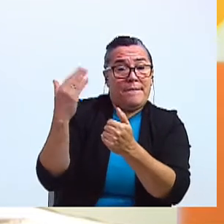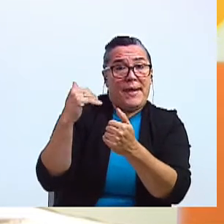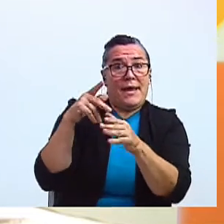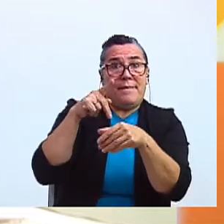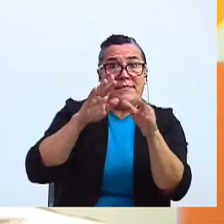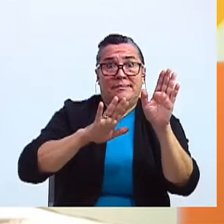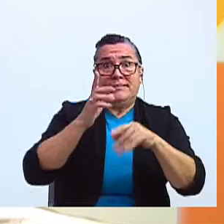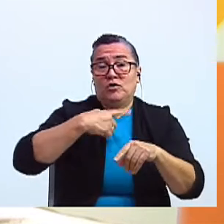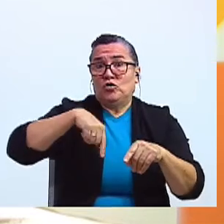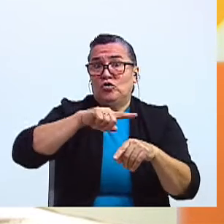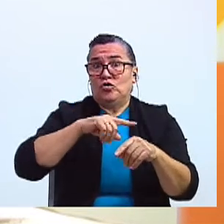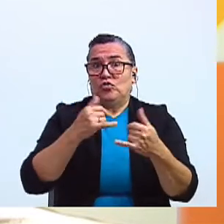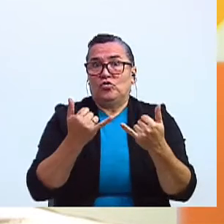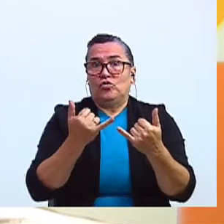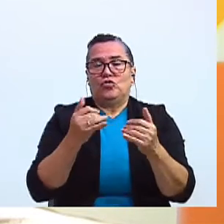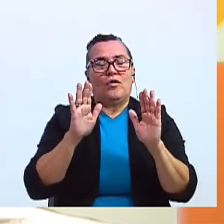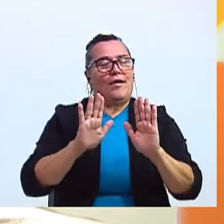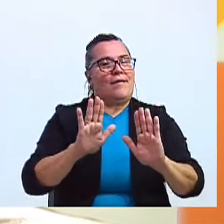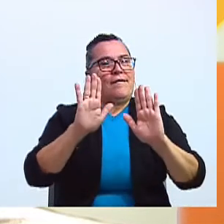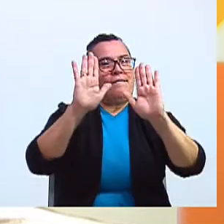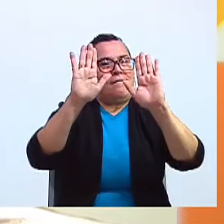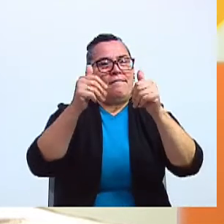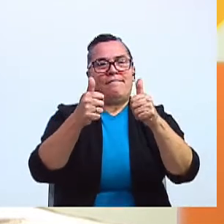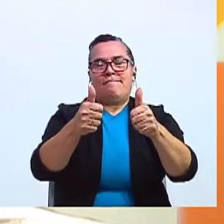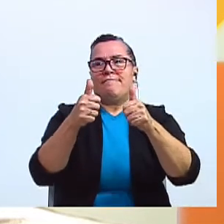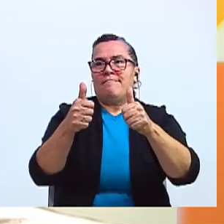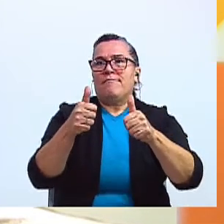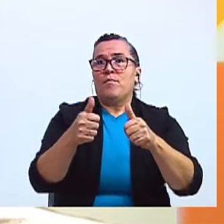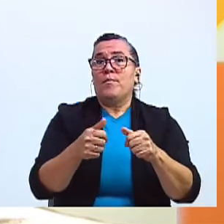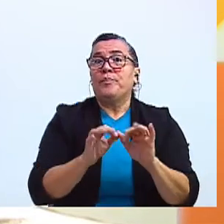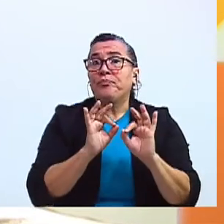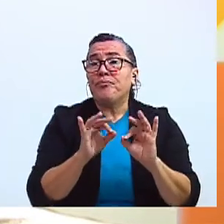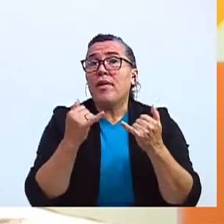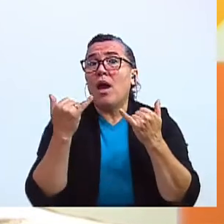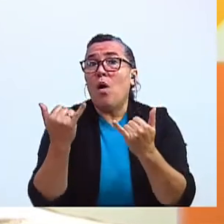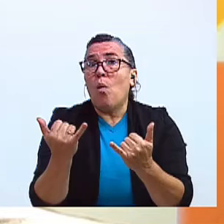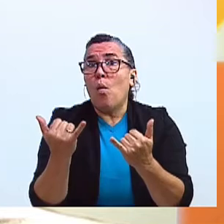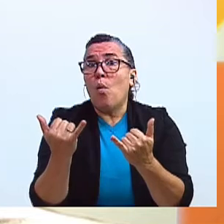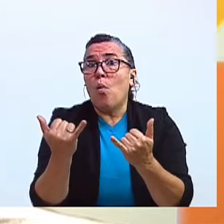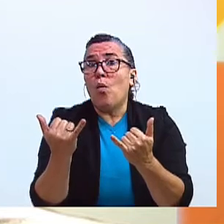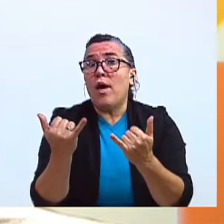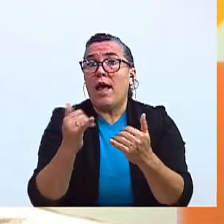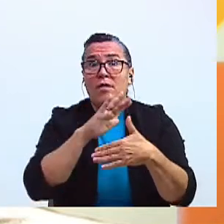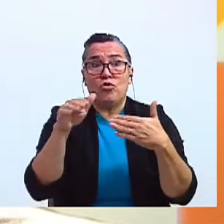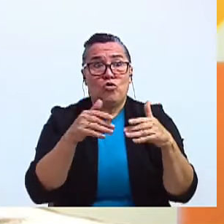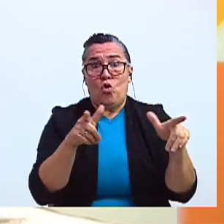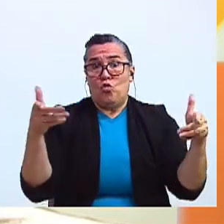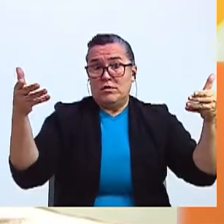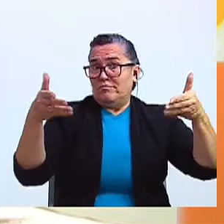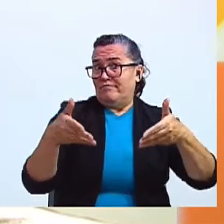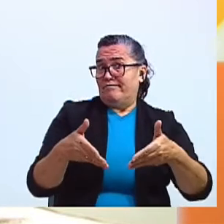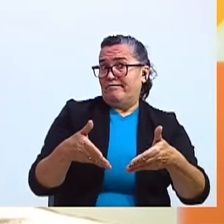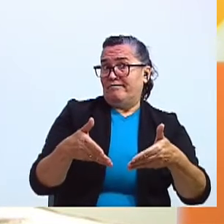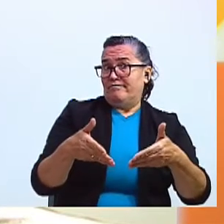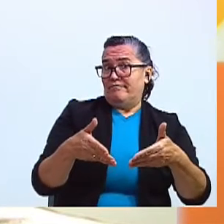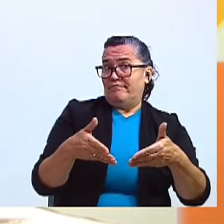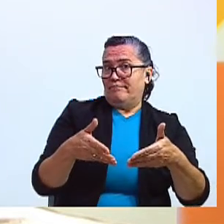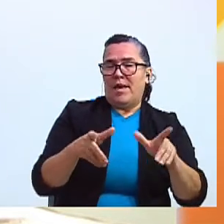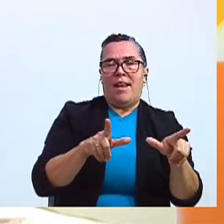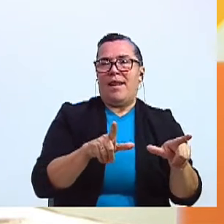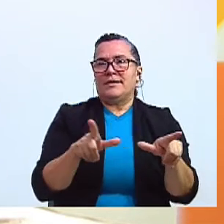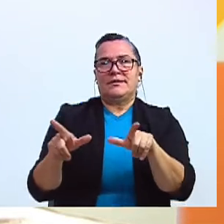with us. Great, very good. Now that everybody is present, let's get